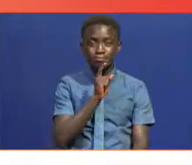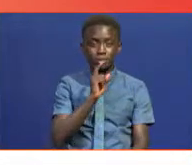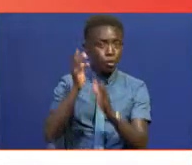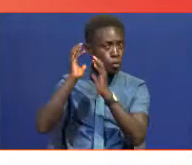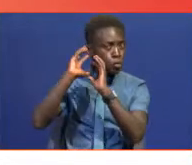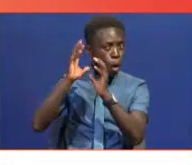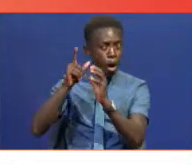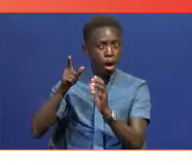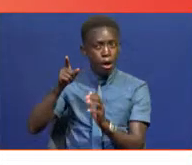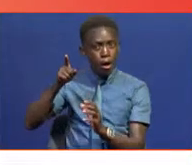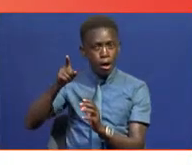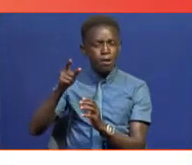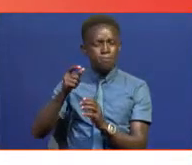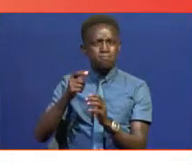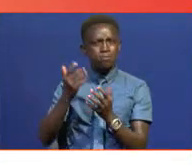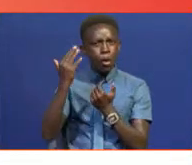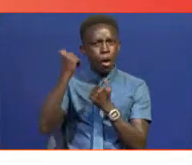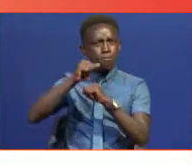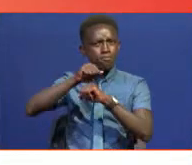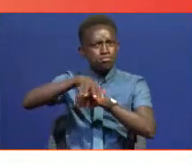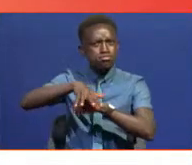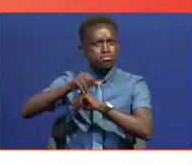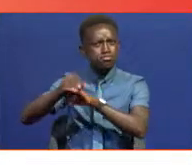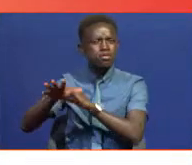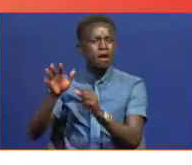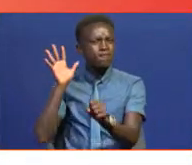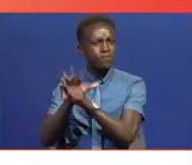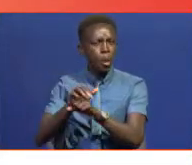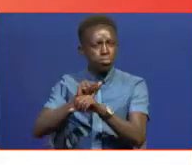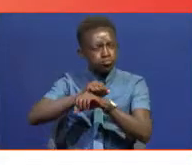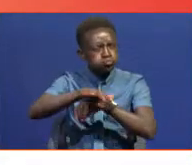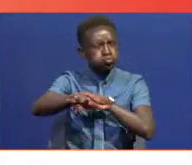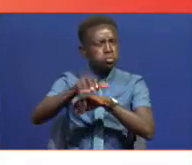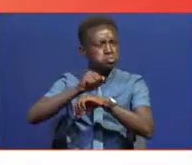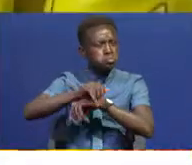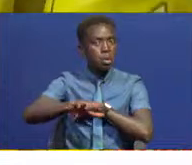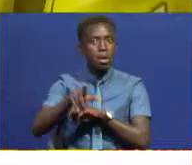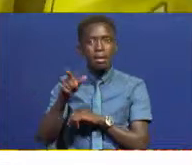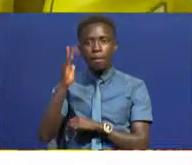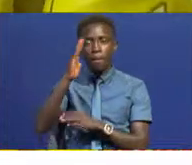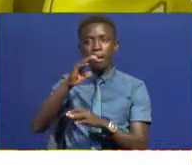at reducing Kenya's edible oil import bill and creating jobs.